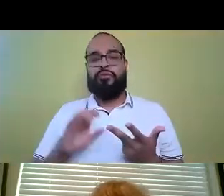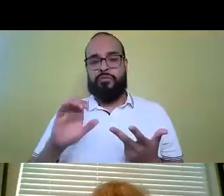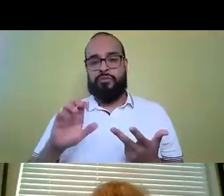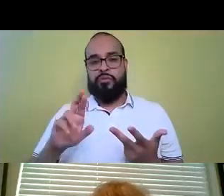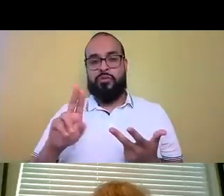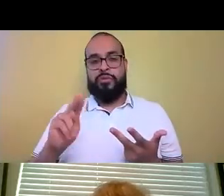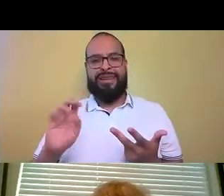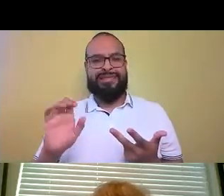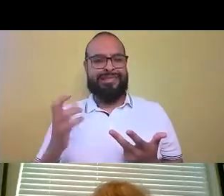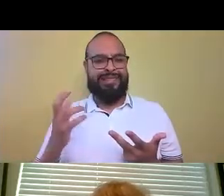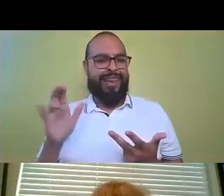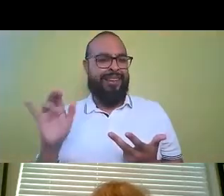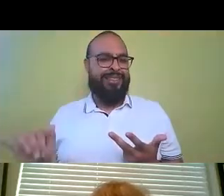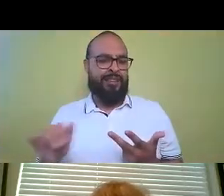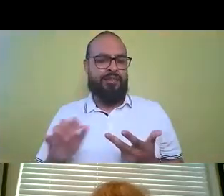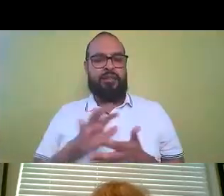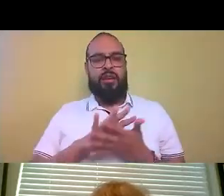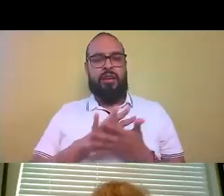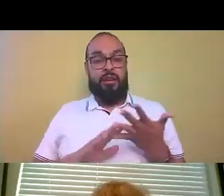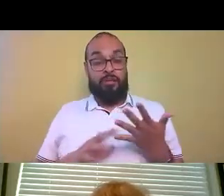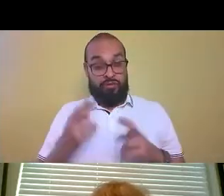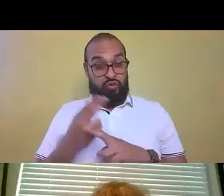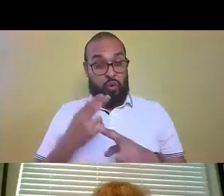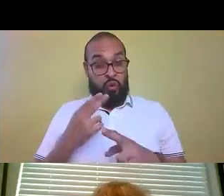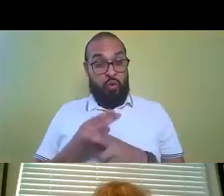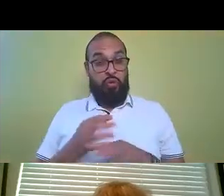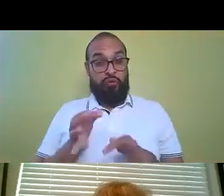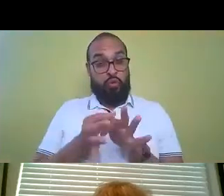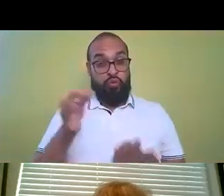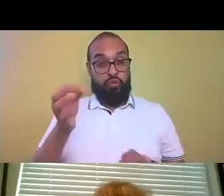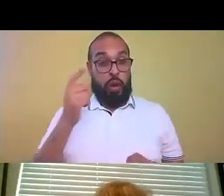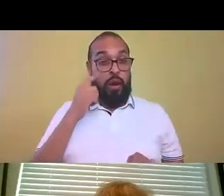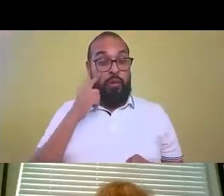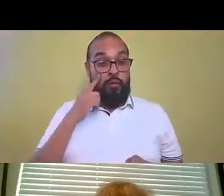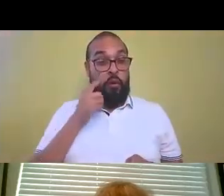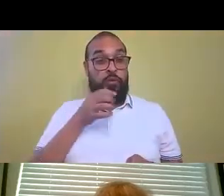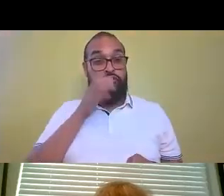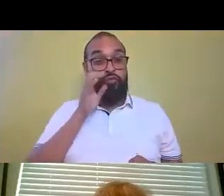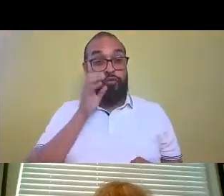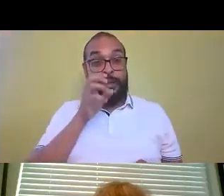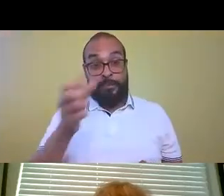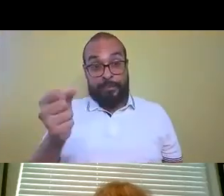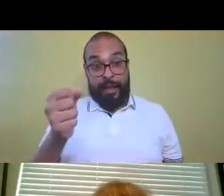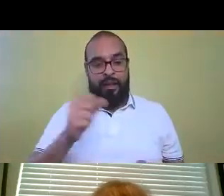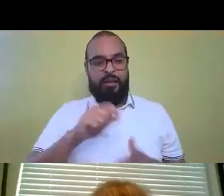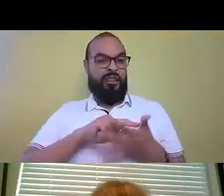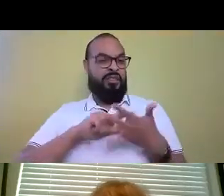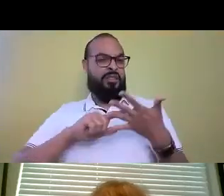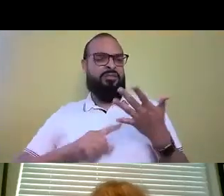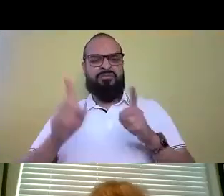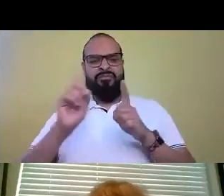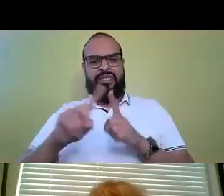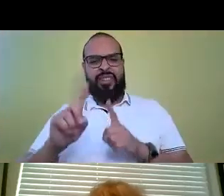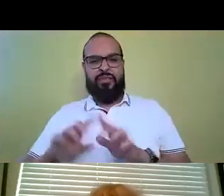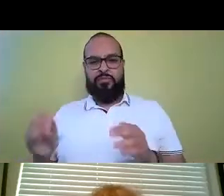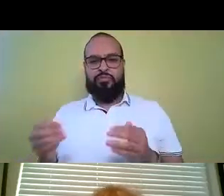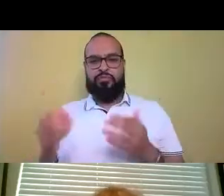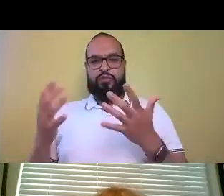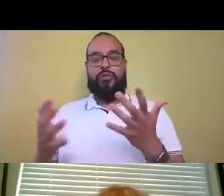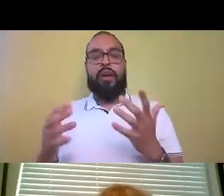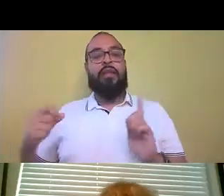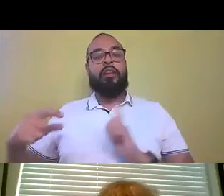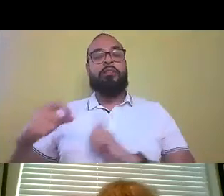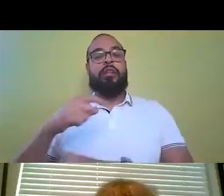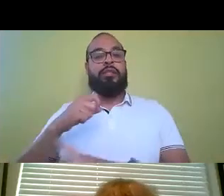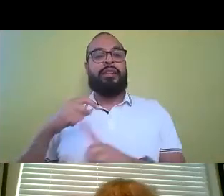milk? Textures, temperatures, tastes can definitely offer a sensory meal for the child who's trying to